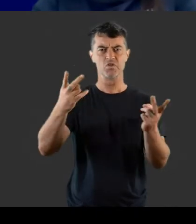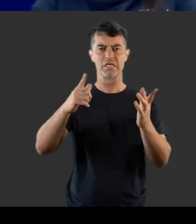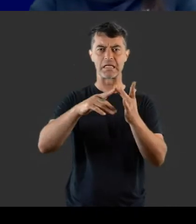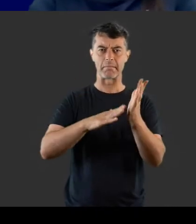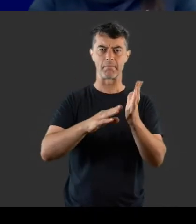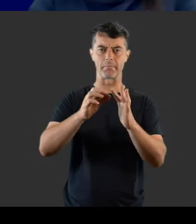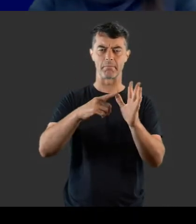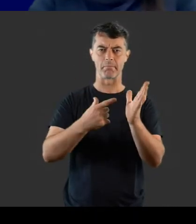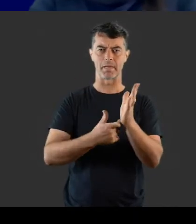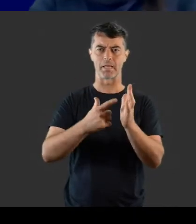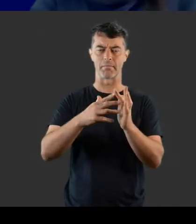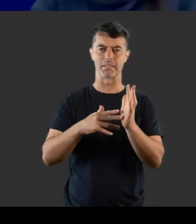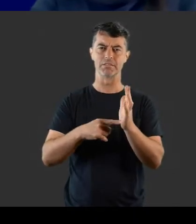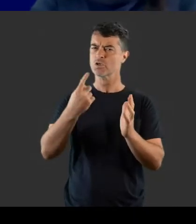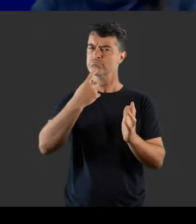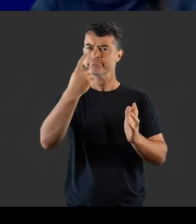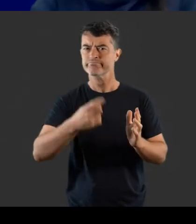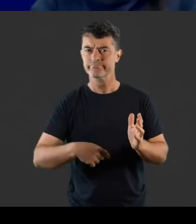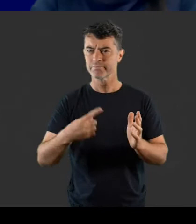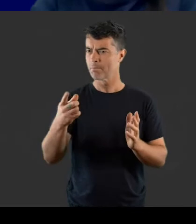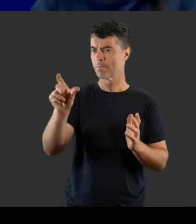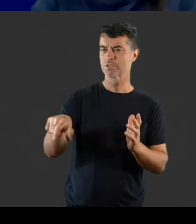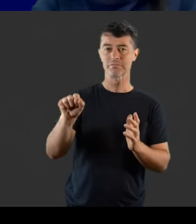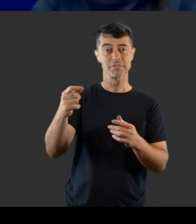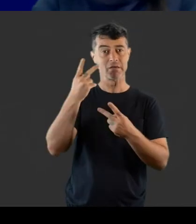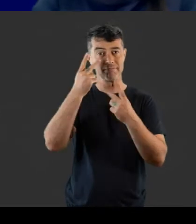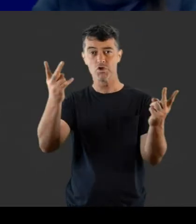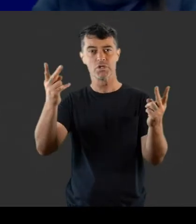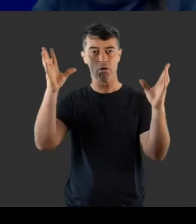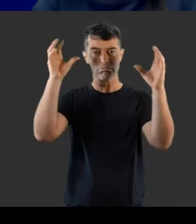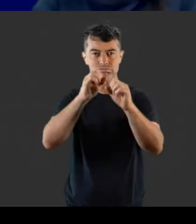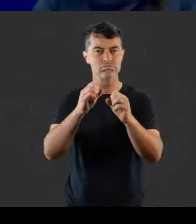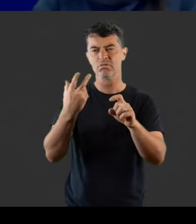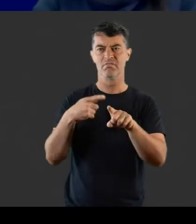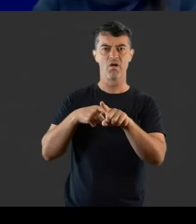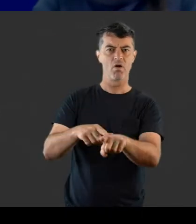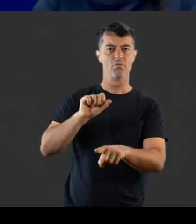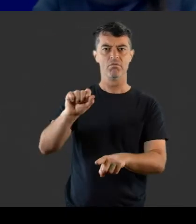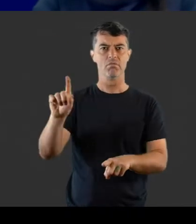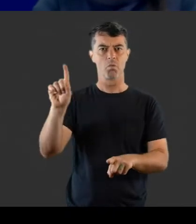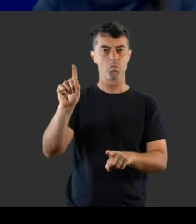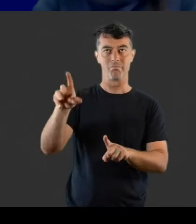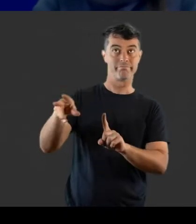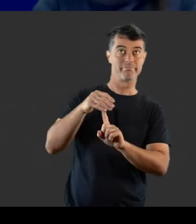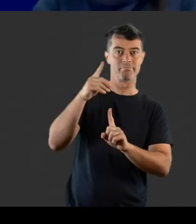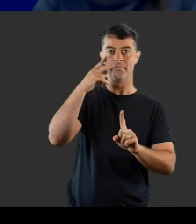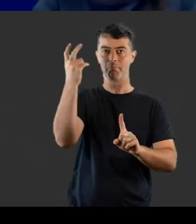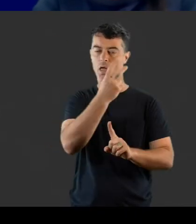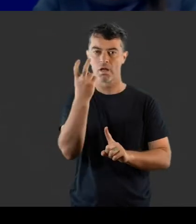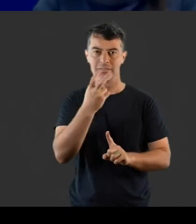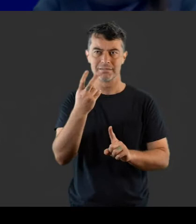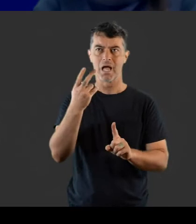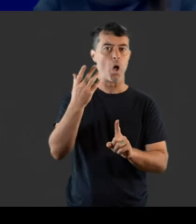Severity of vision impairment. The severity of an individual's vision impairment depends on the timing and cause of